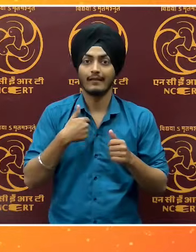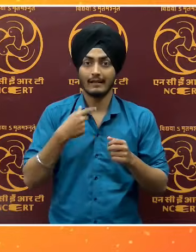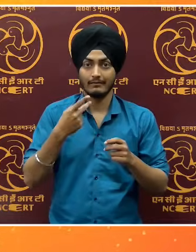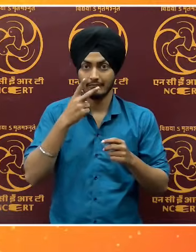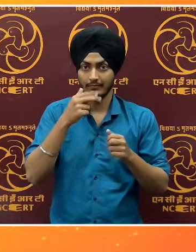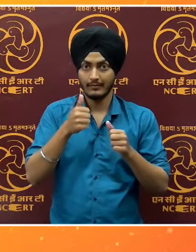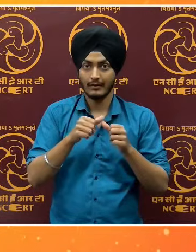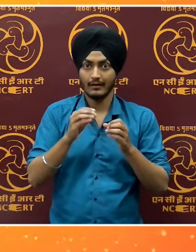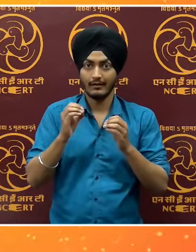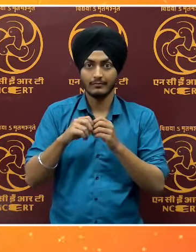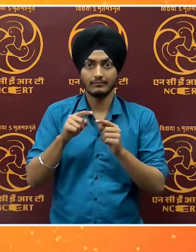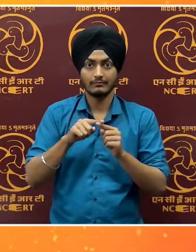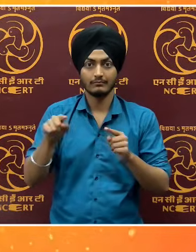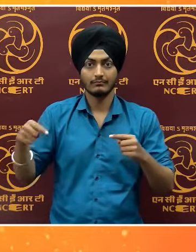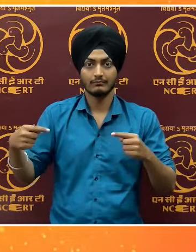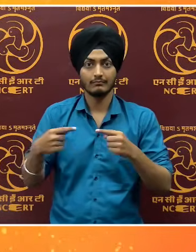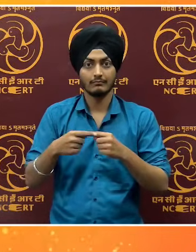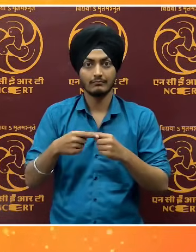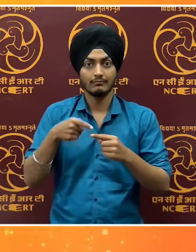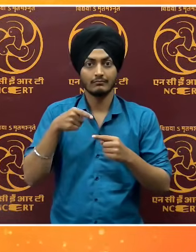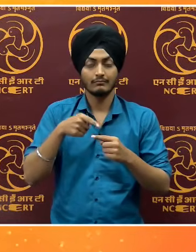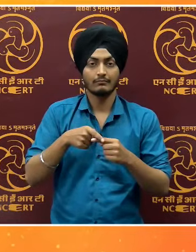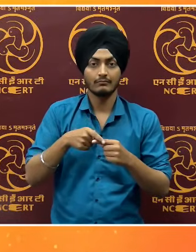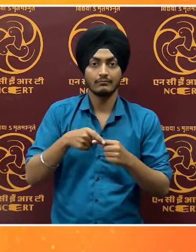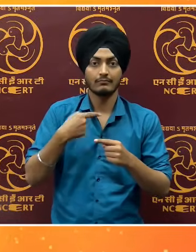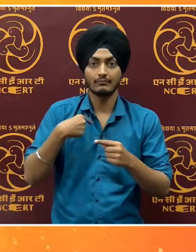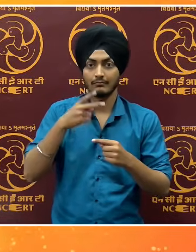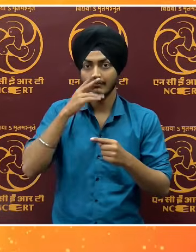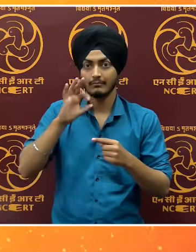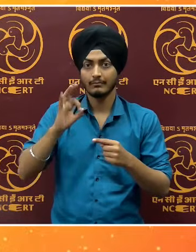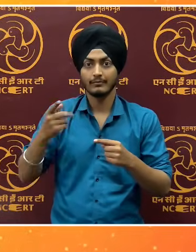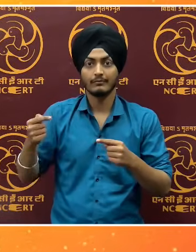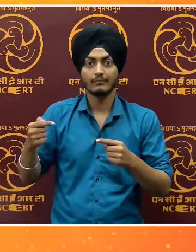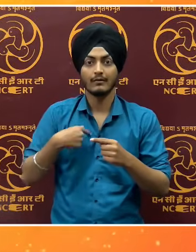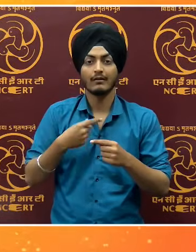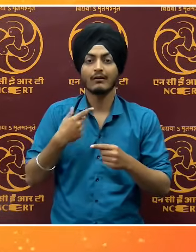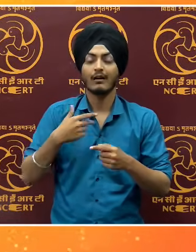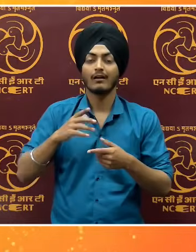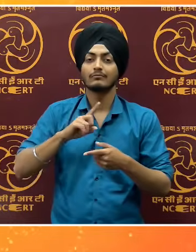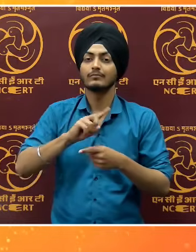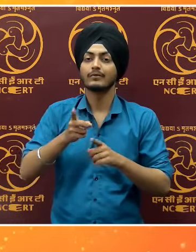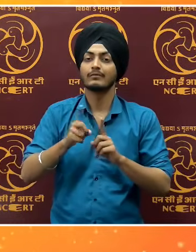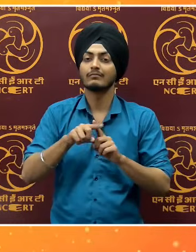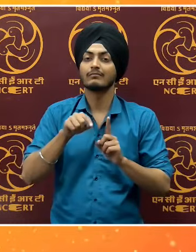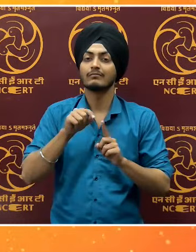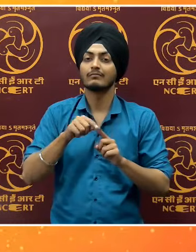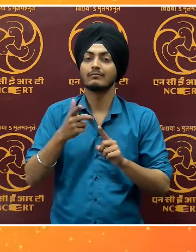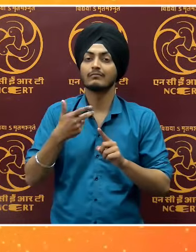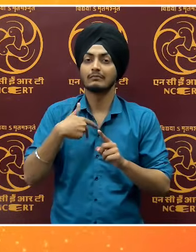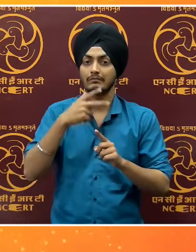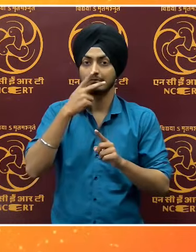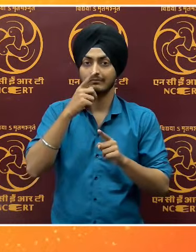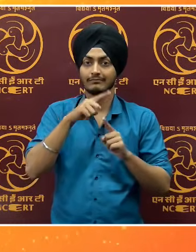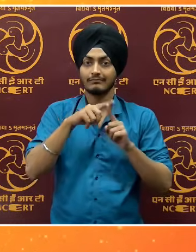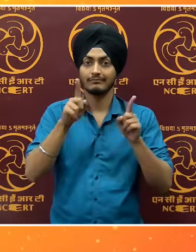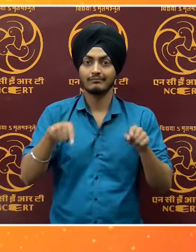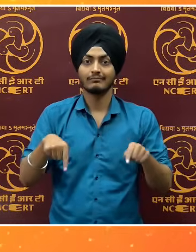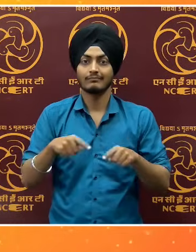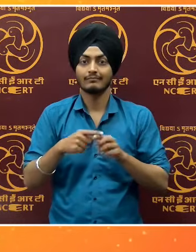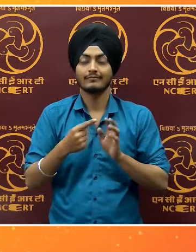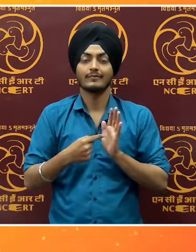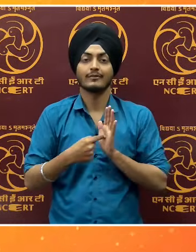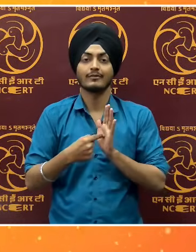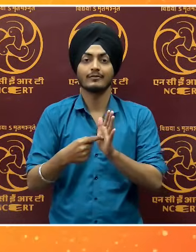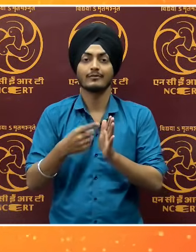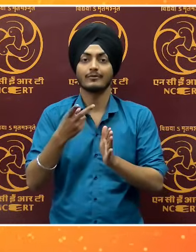connected in a circuit and we measure the current and voltage and we get the graph like this. A and B are the